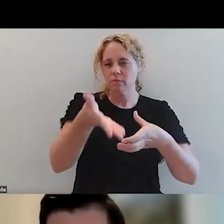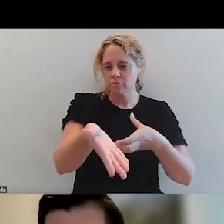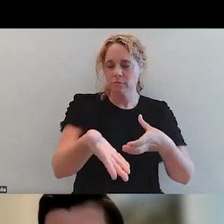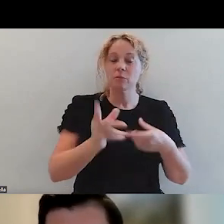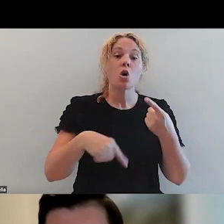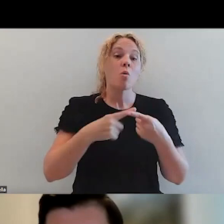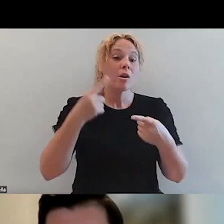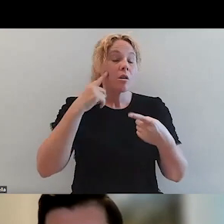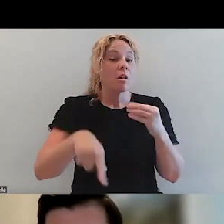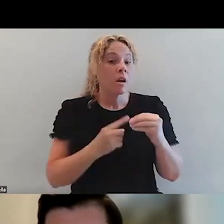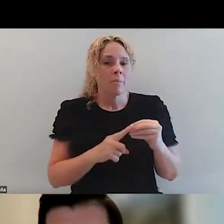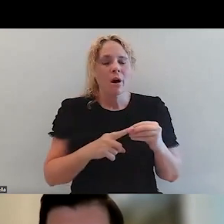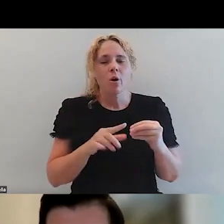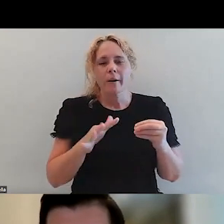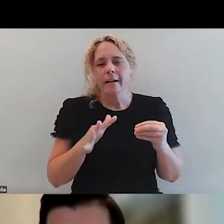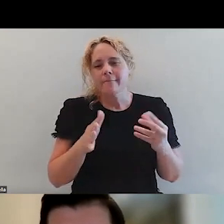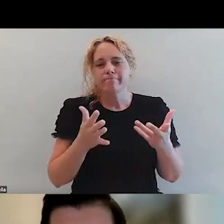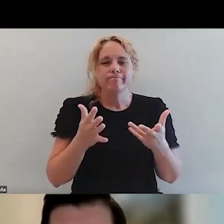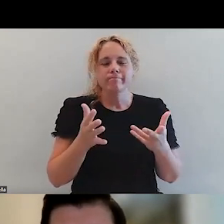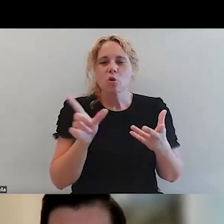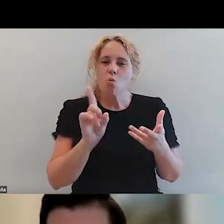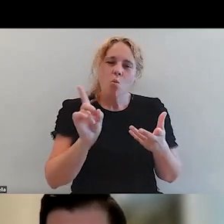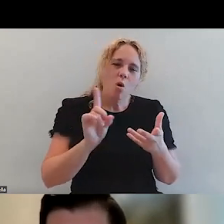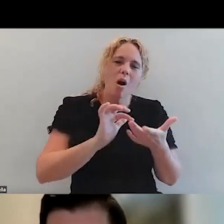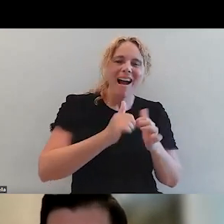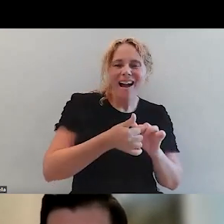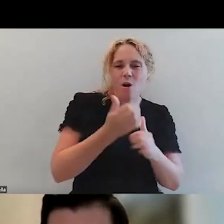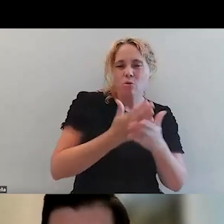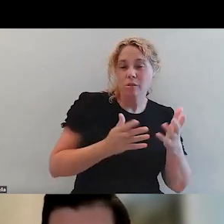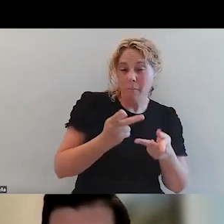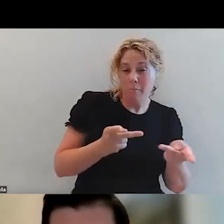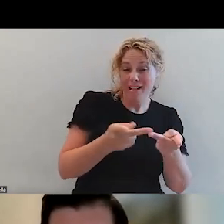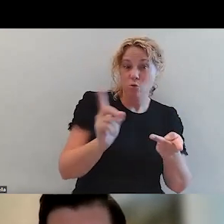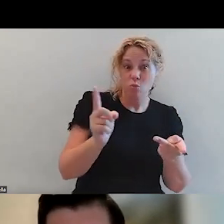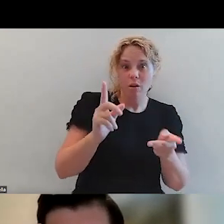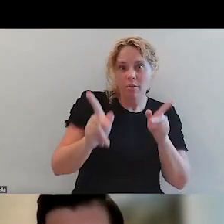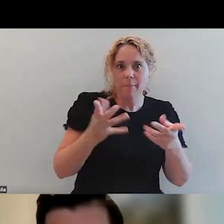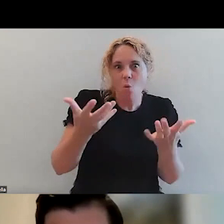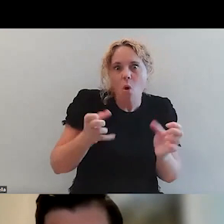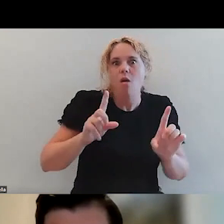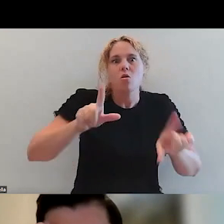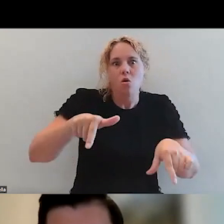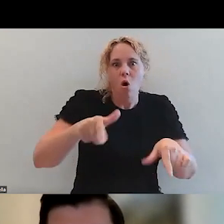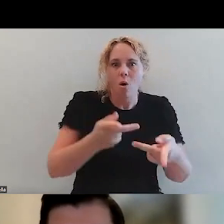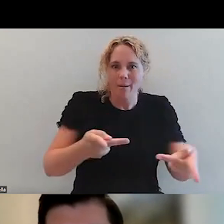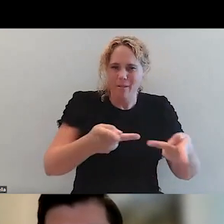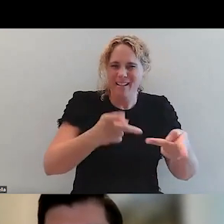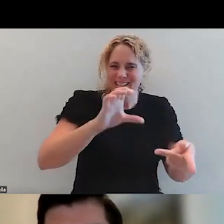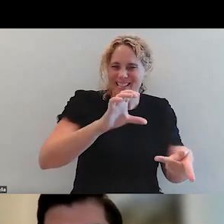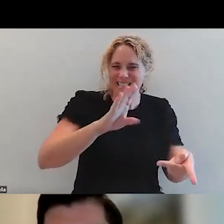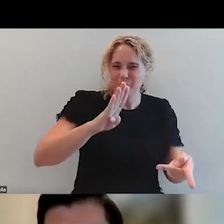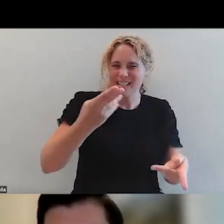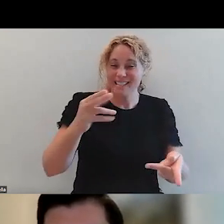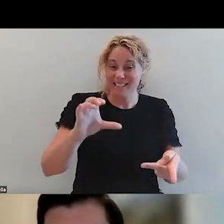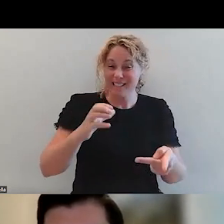thinking about kind of where and how some place that someone would want to go, the CCBHC model